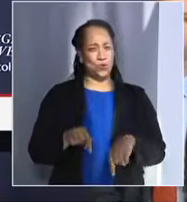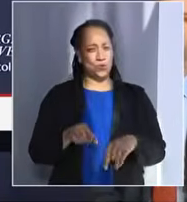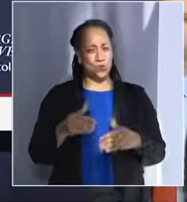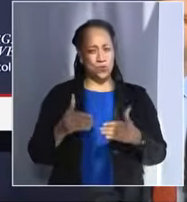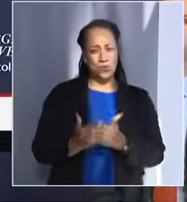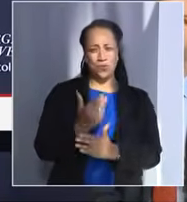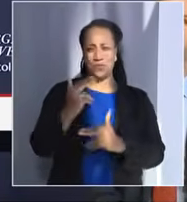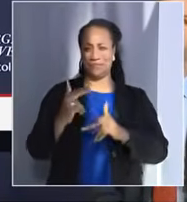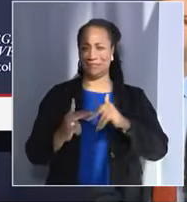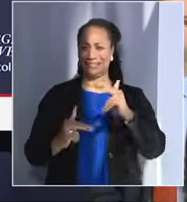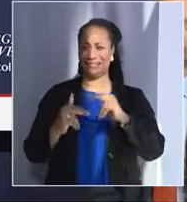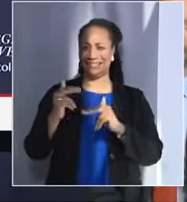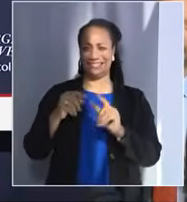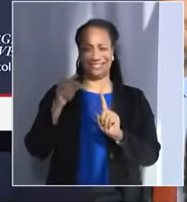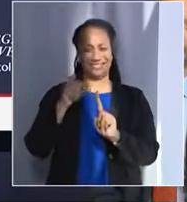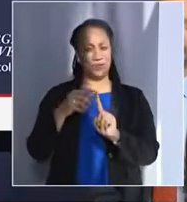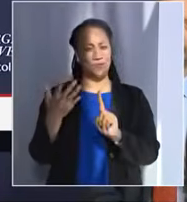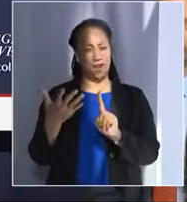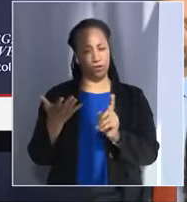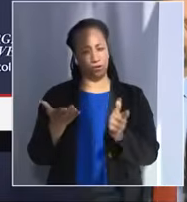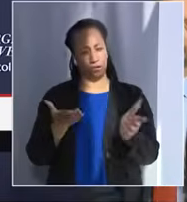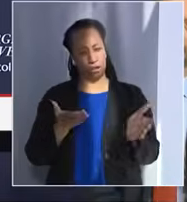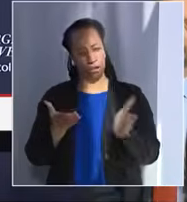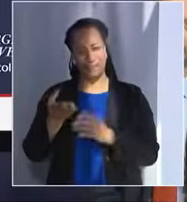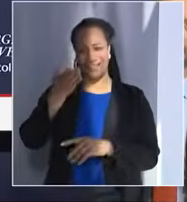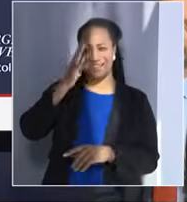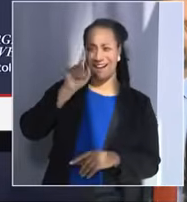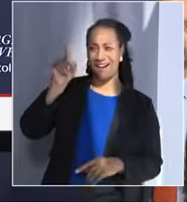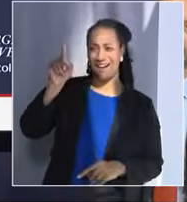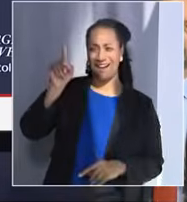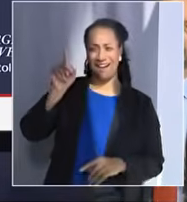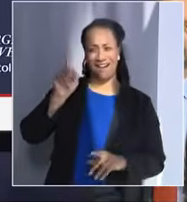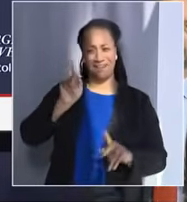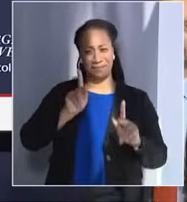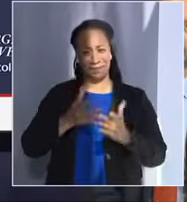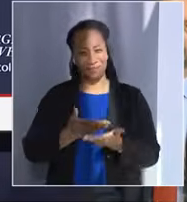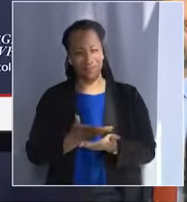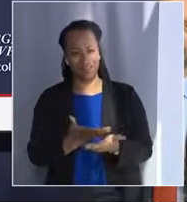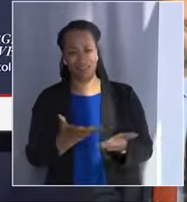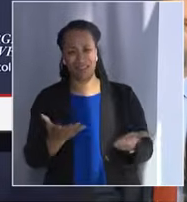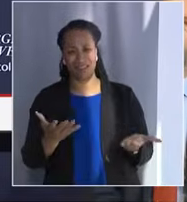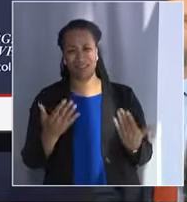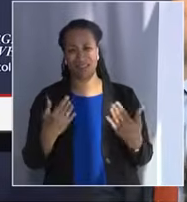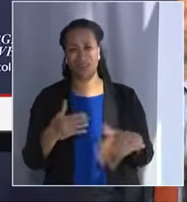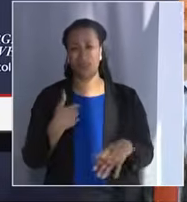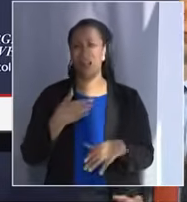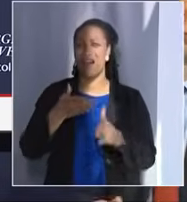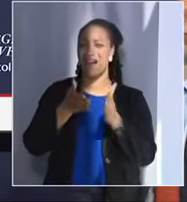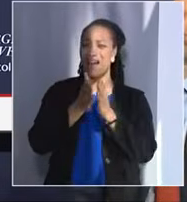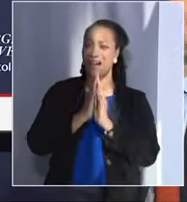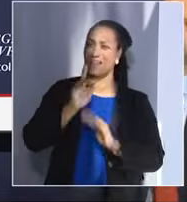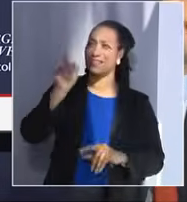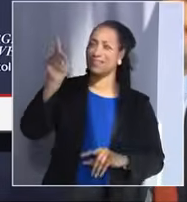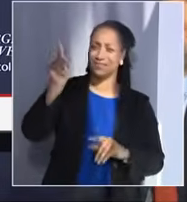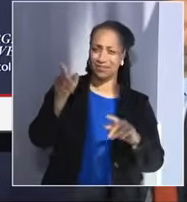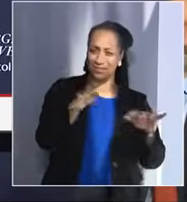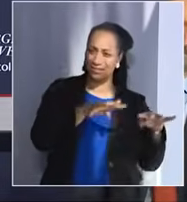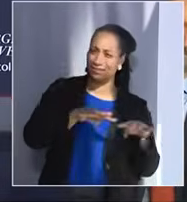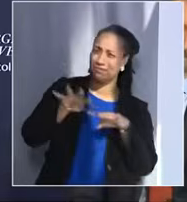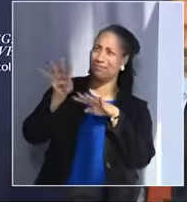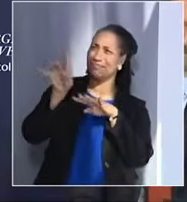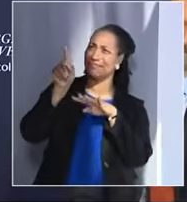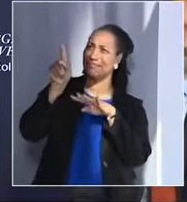of humanity. And today we ask God's blessing on this building, where we will seek to discover and teach what is